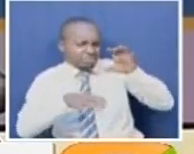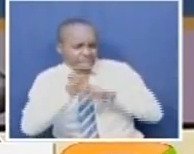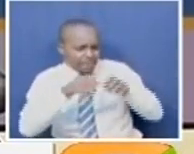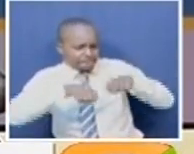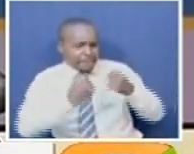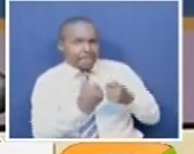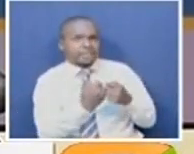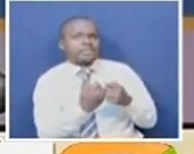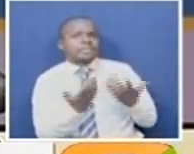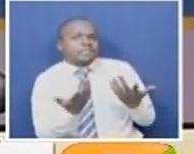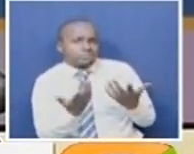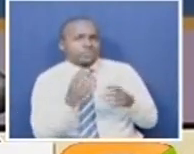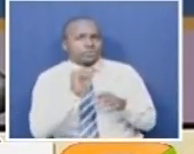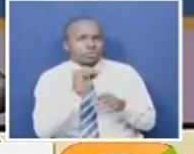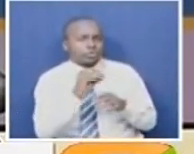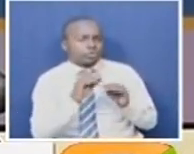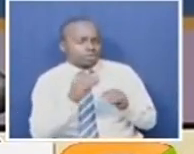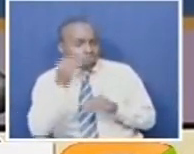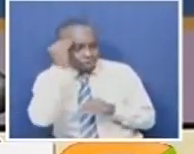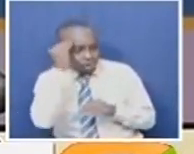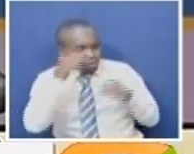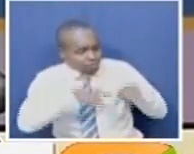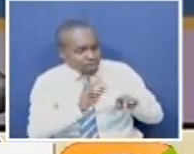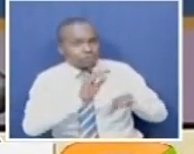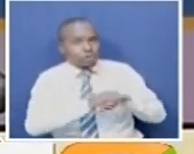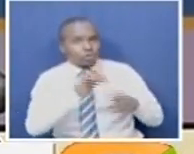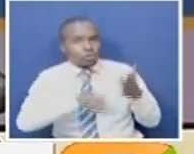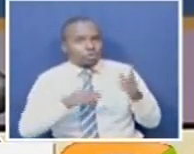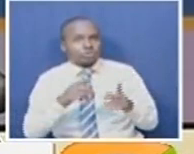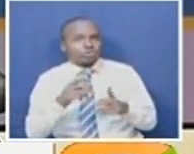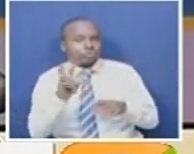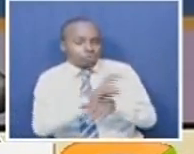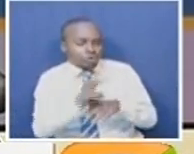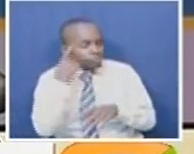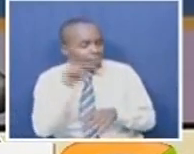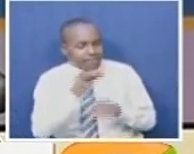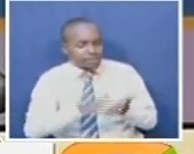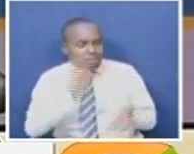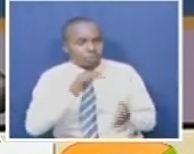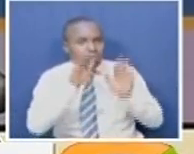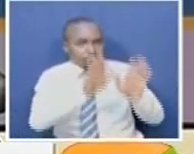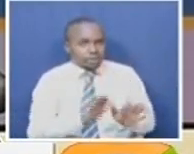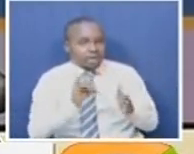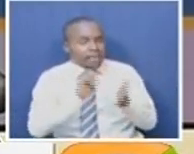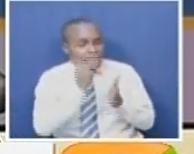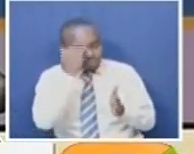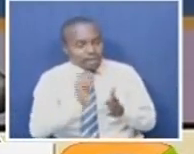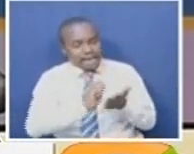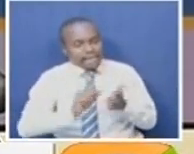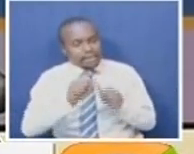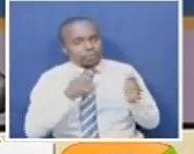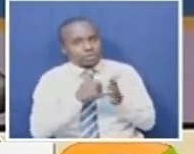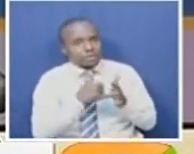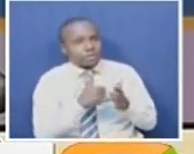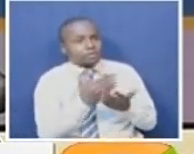help her. So yeah, just educating yourself on what to look out for, that's the most important thing, and that's why I write about it. Mm-hmm. So